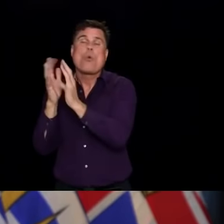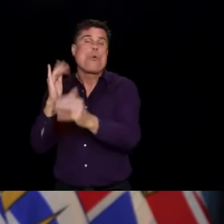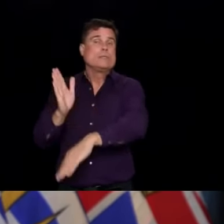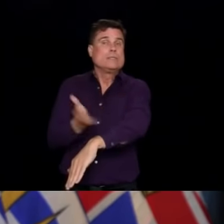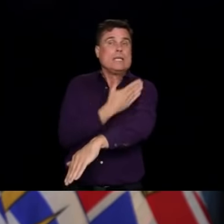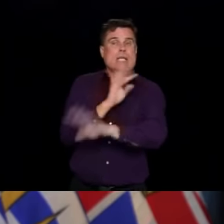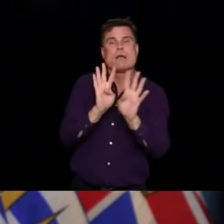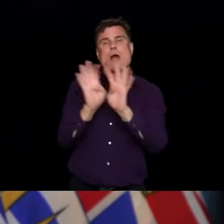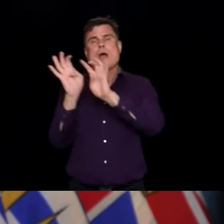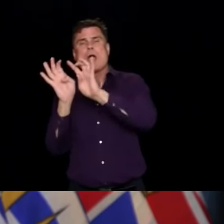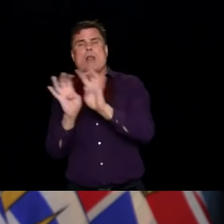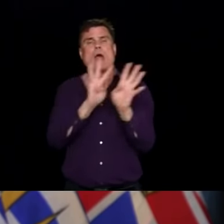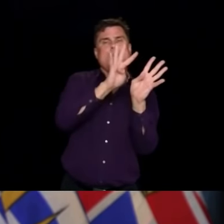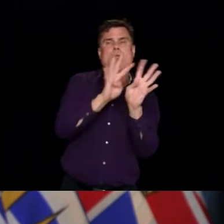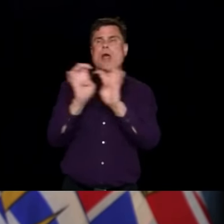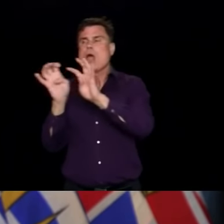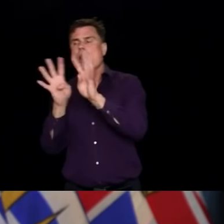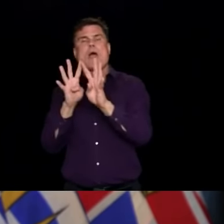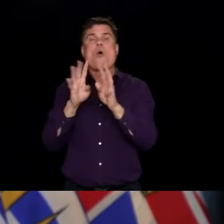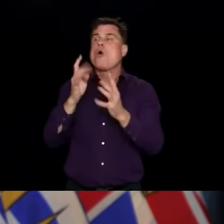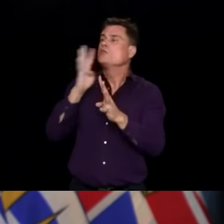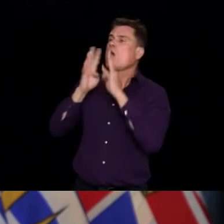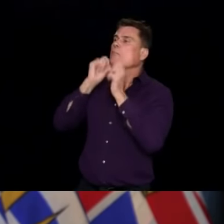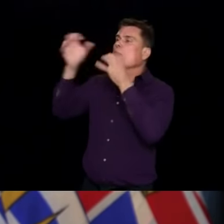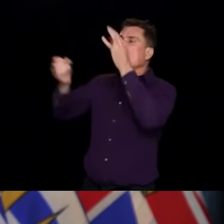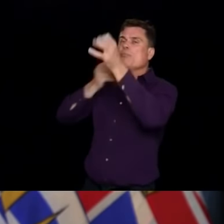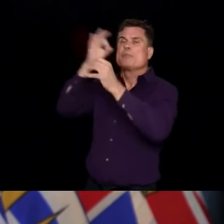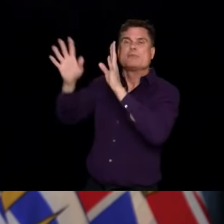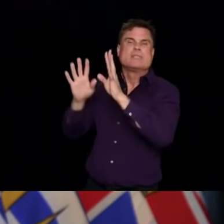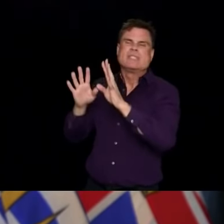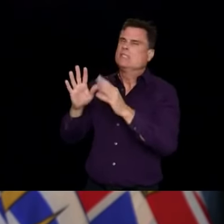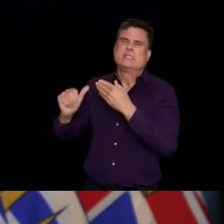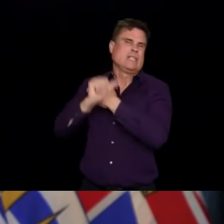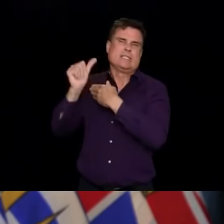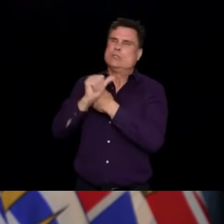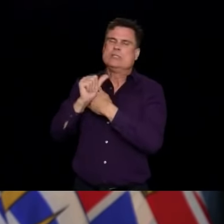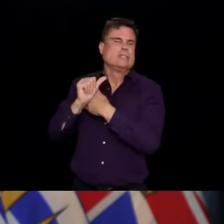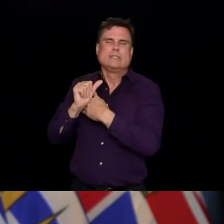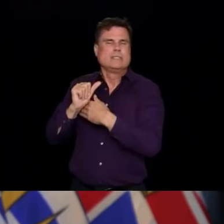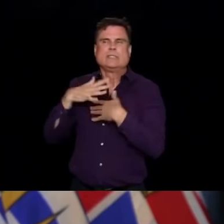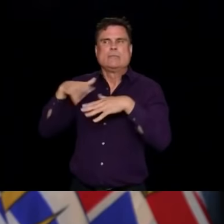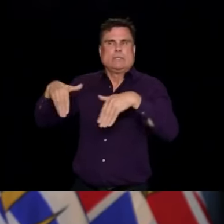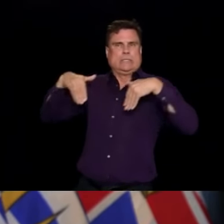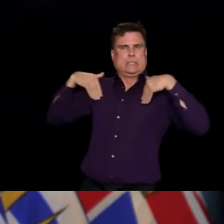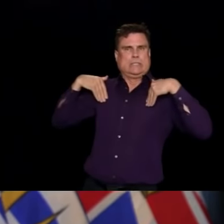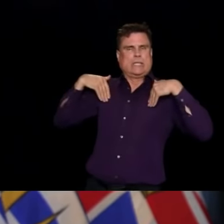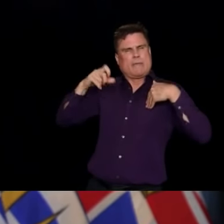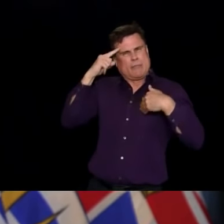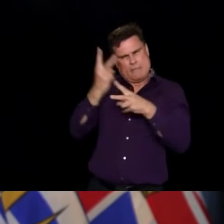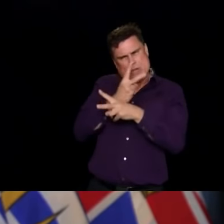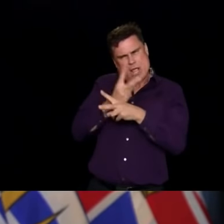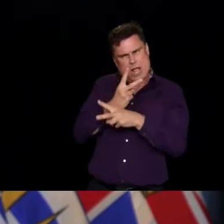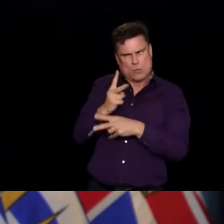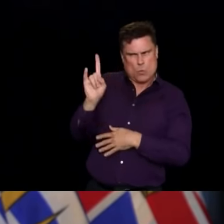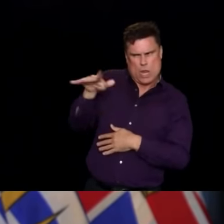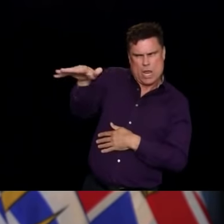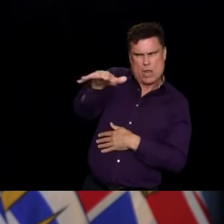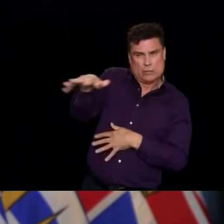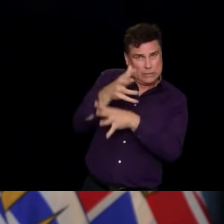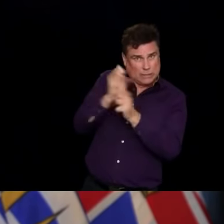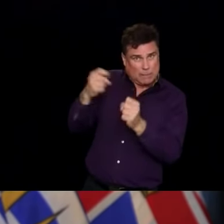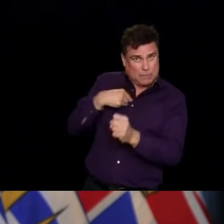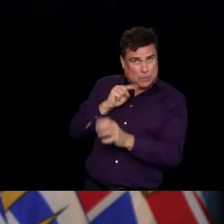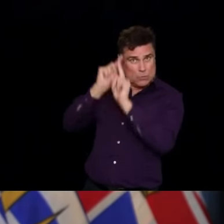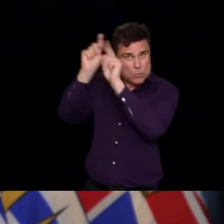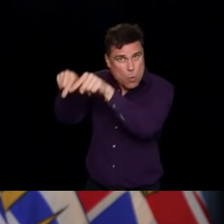why the measures that we have in place focus on reducing those, making sure that we have space between us, making sure that